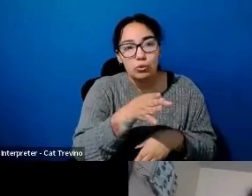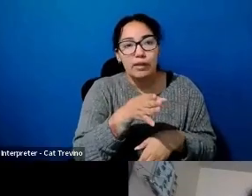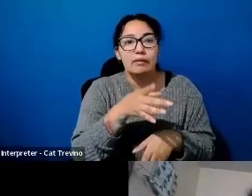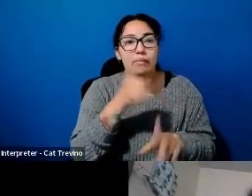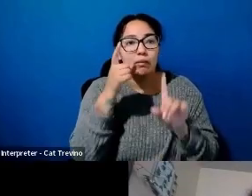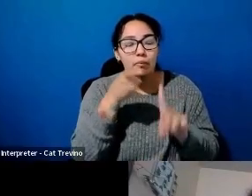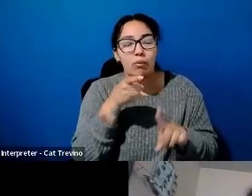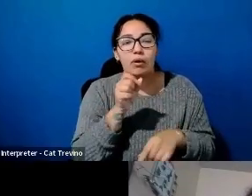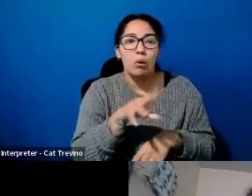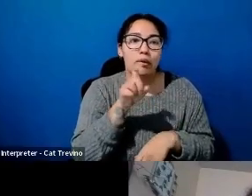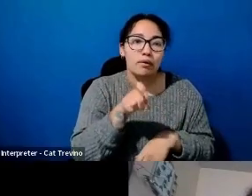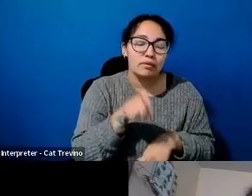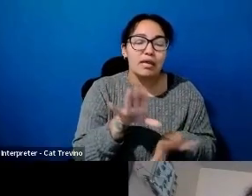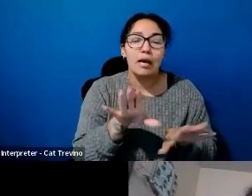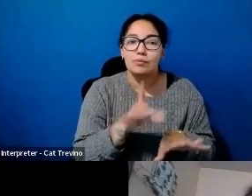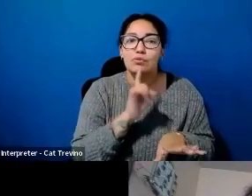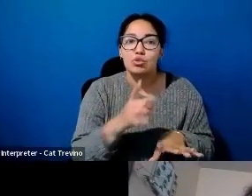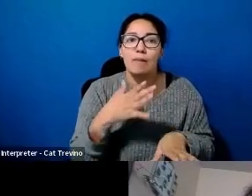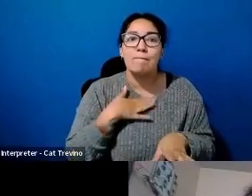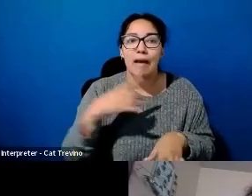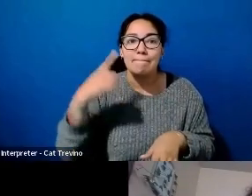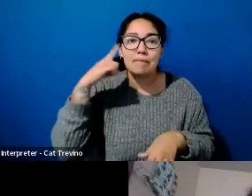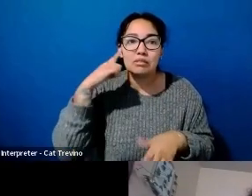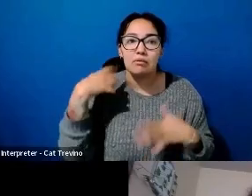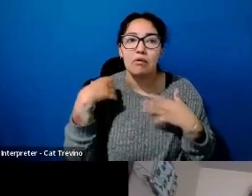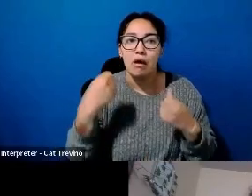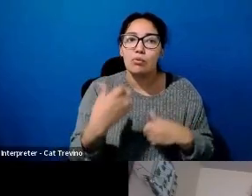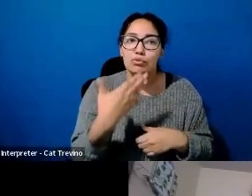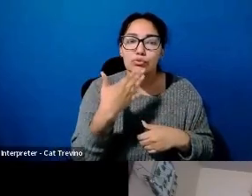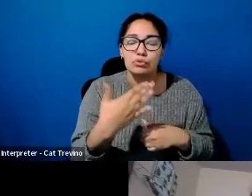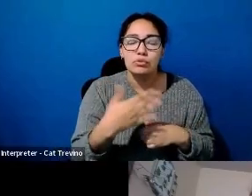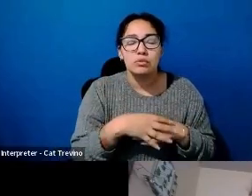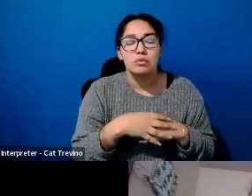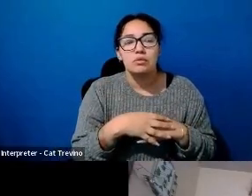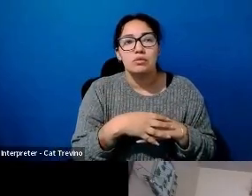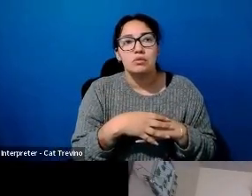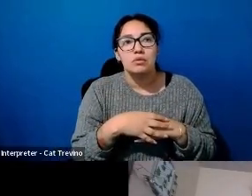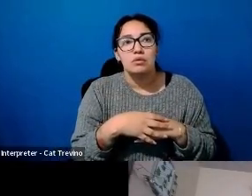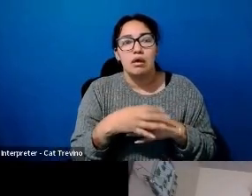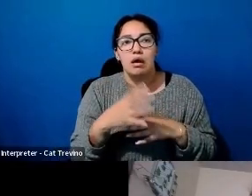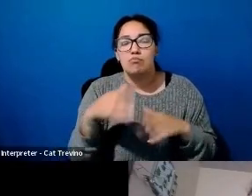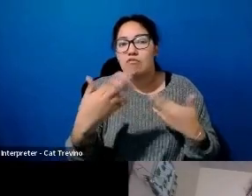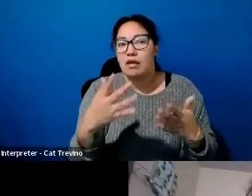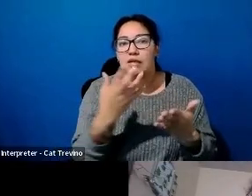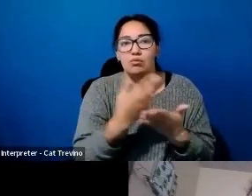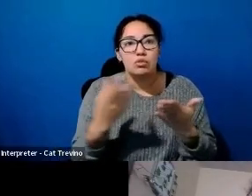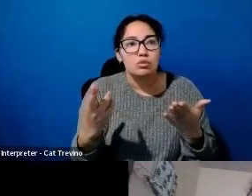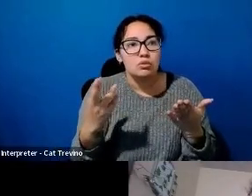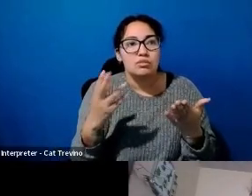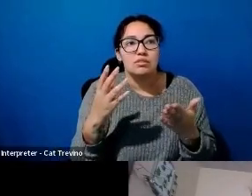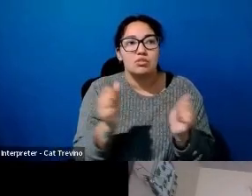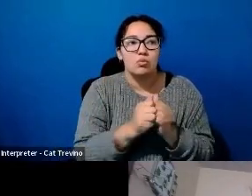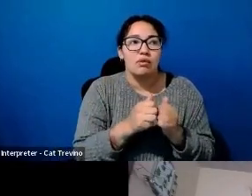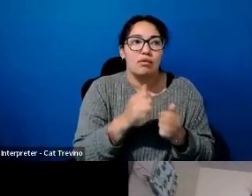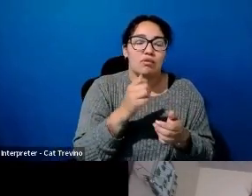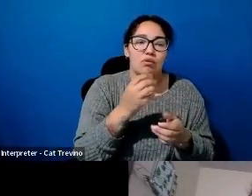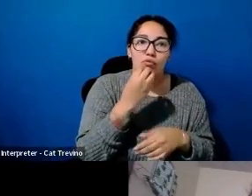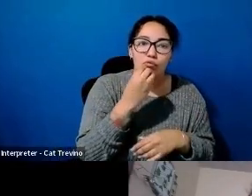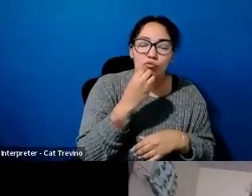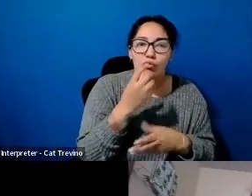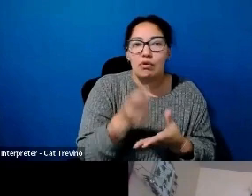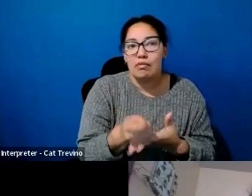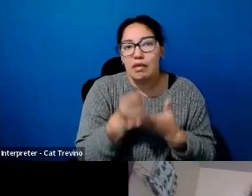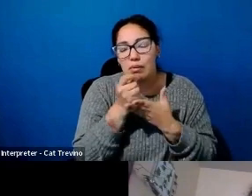about running tests. They always made sure that my mental was okay, and they gave me certain resources when it came to food and therapy and